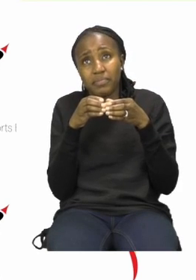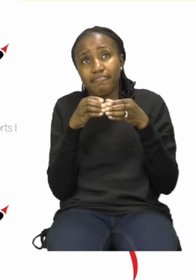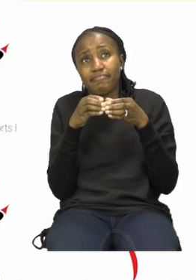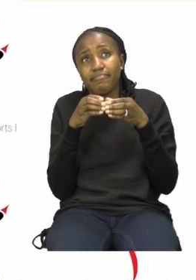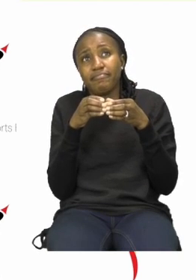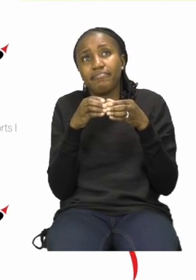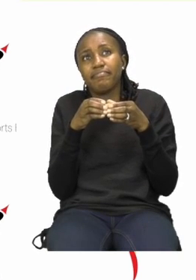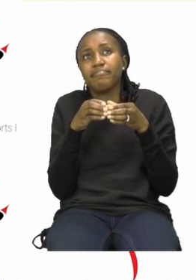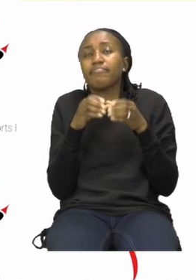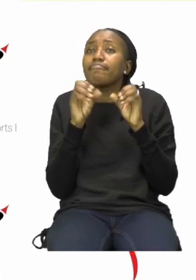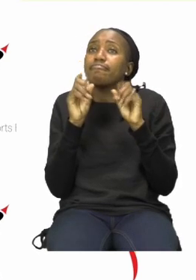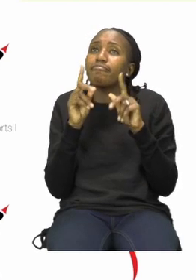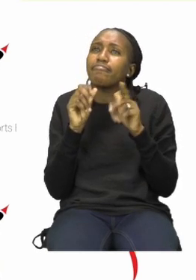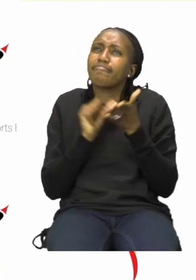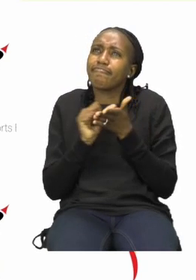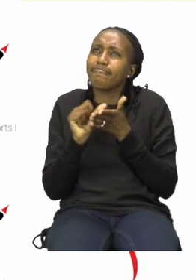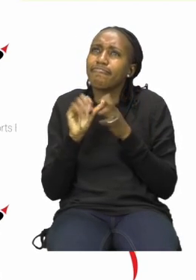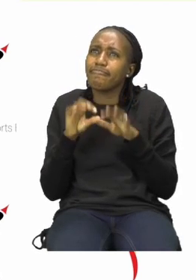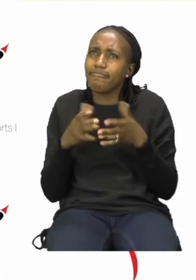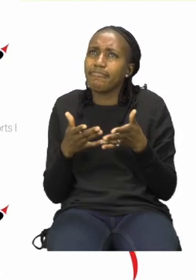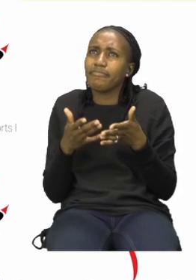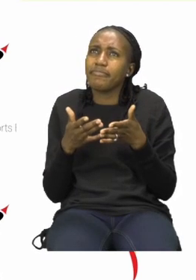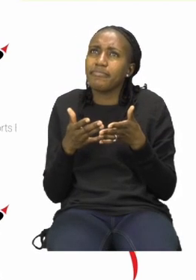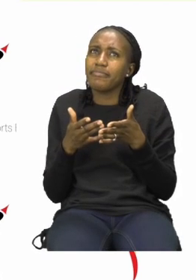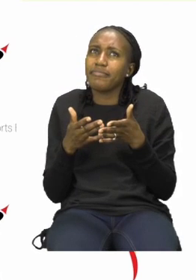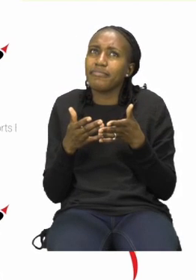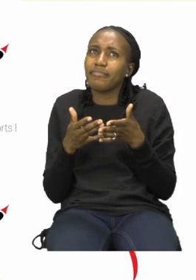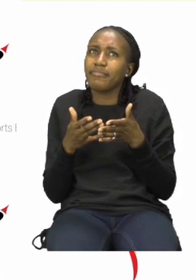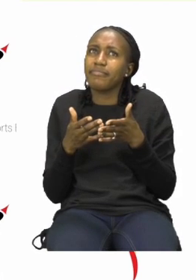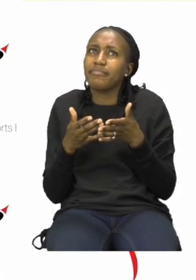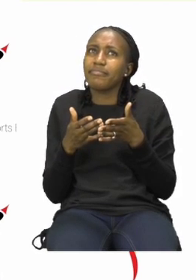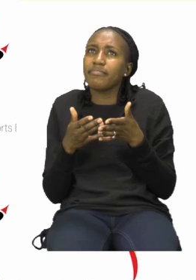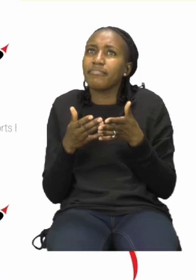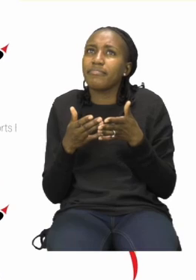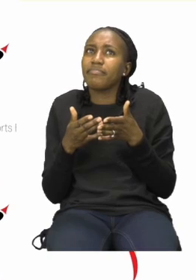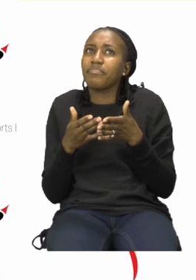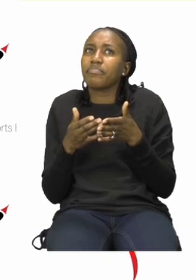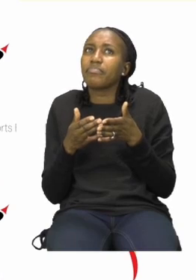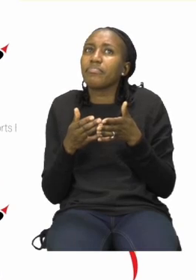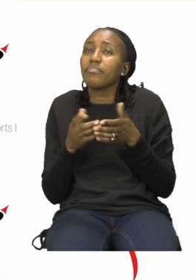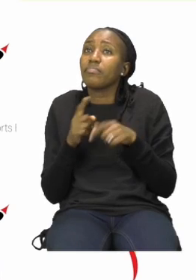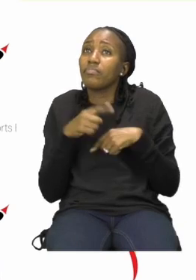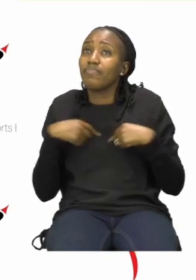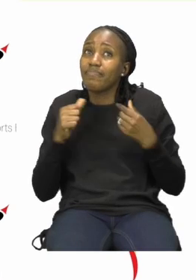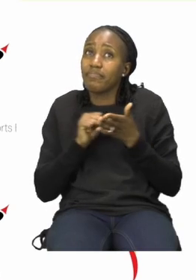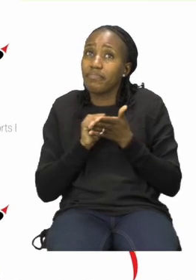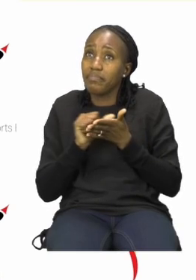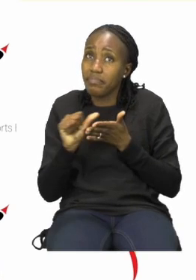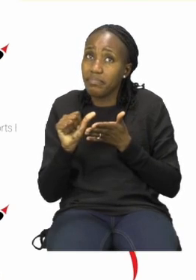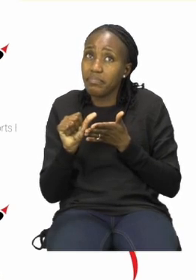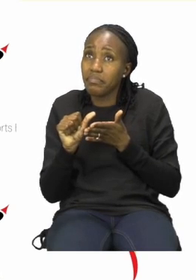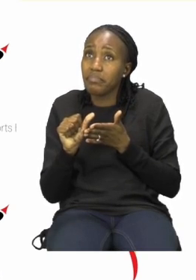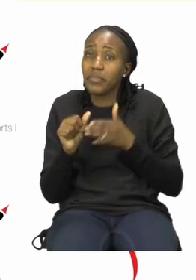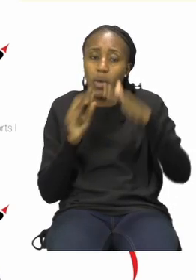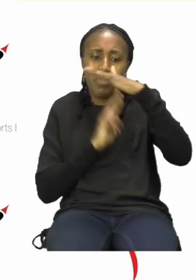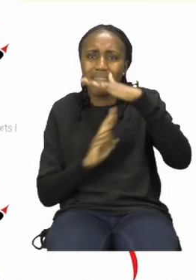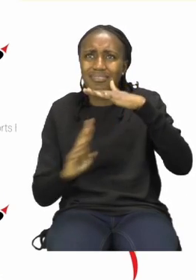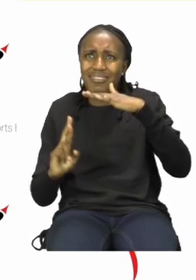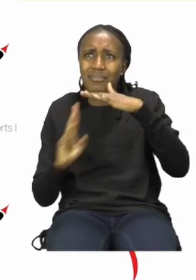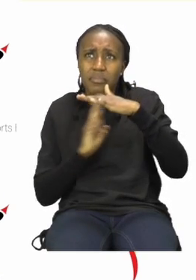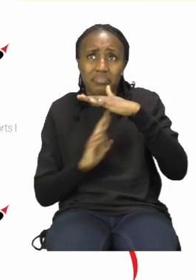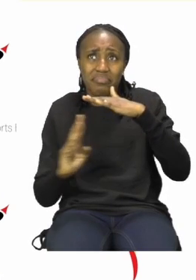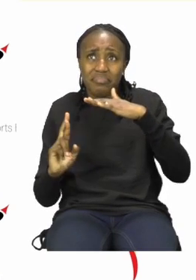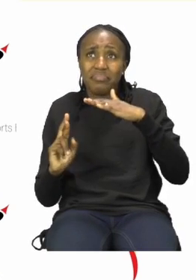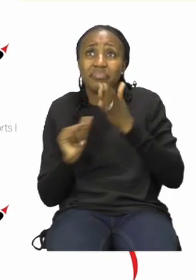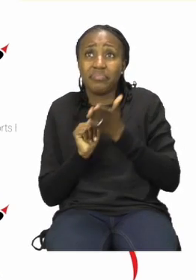are concerned, it's a joke at the club because we have to pay the dojo, so they're paying rent contributions rather